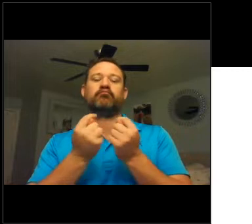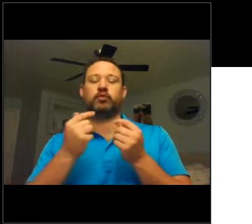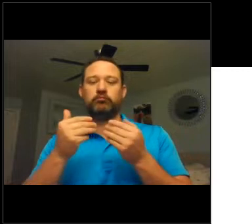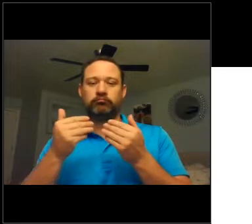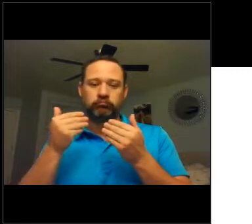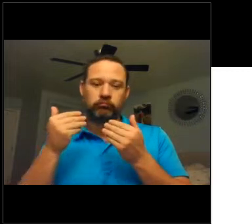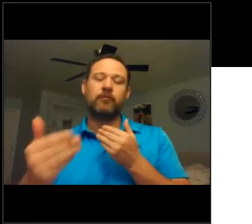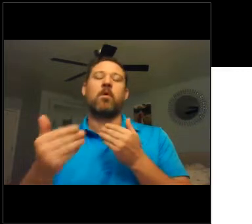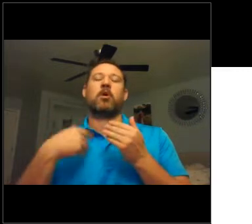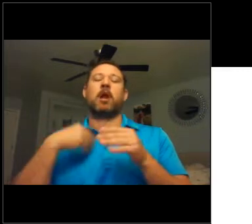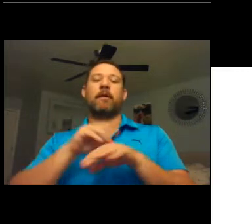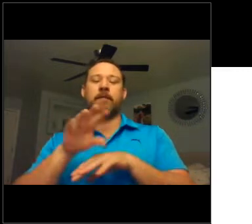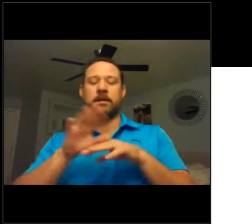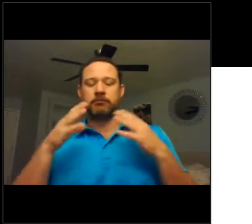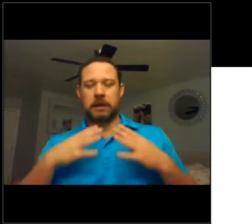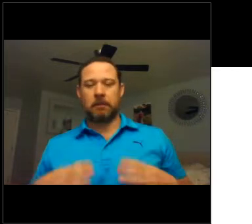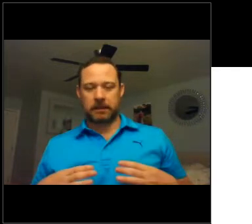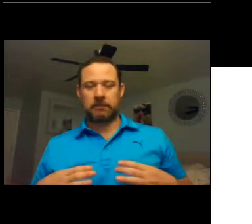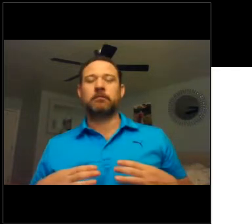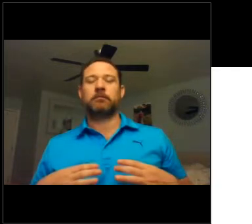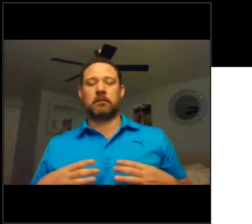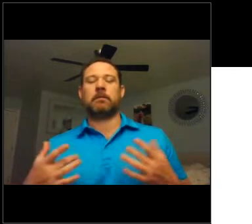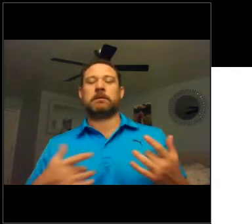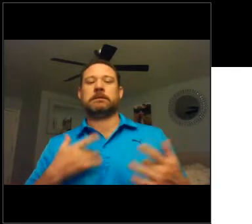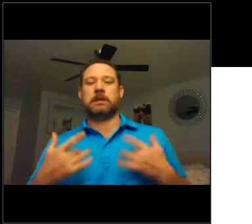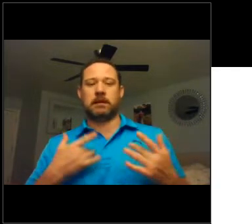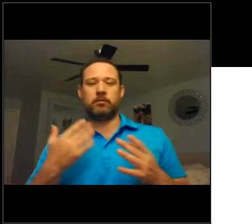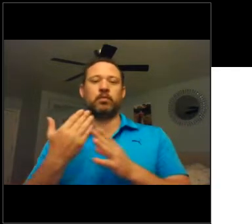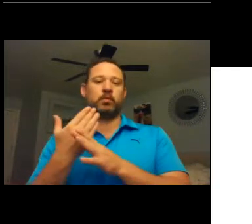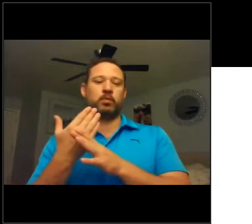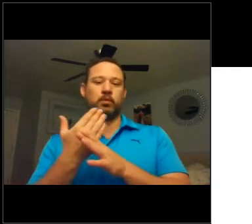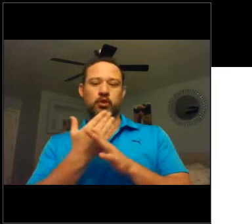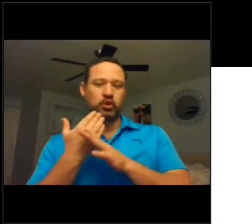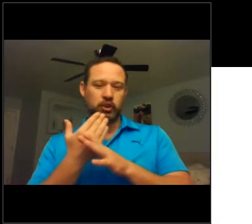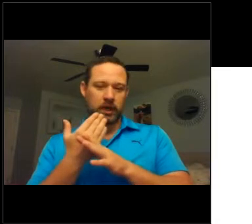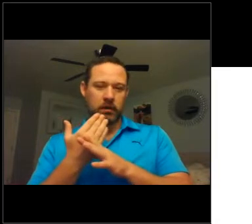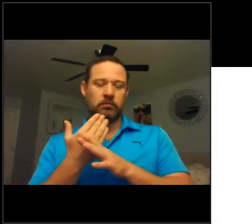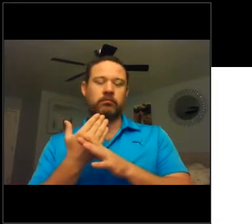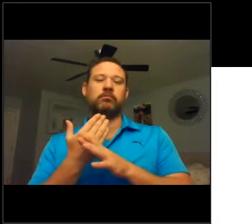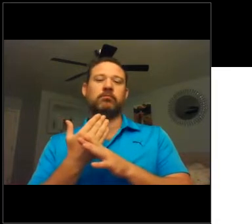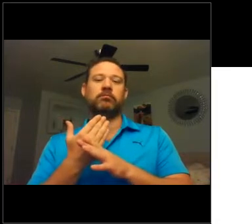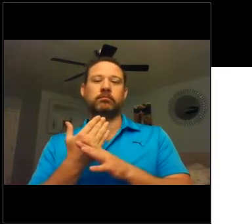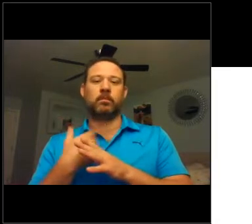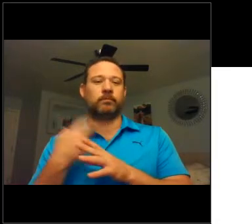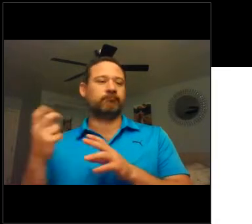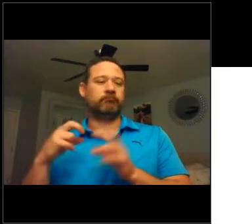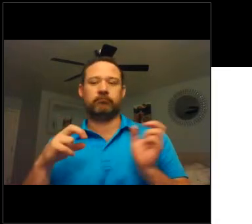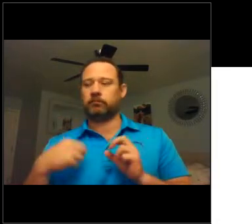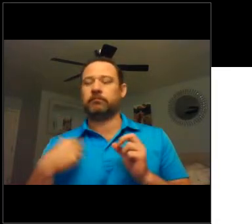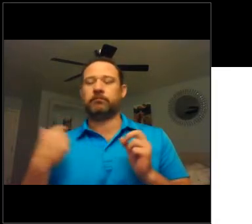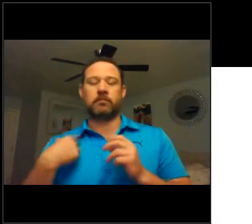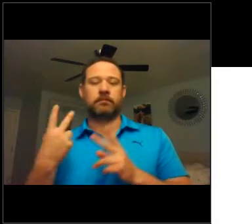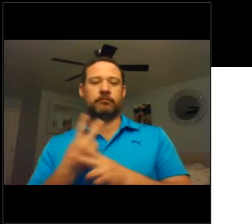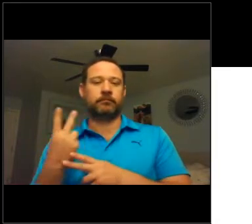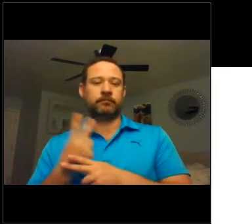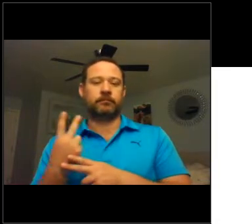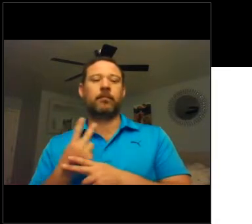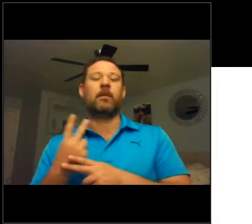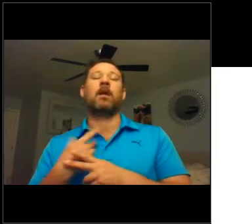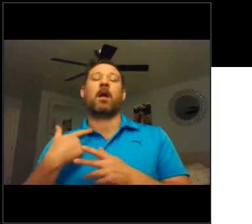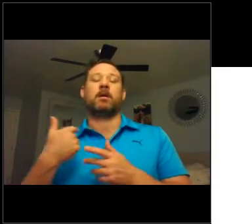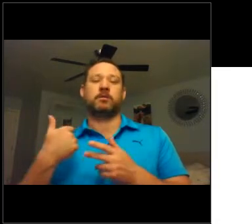our Equity Advisory Committee, and I'm excited to share alongside my co-panelists today as we